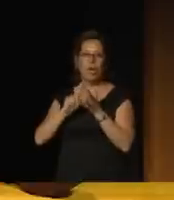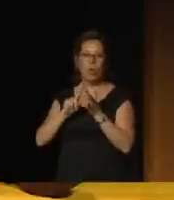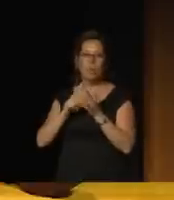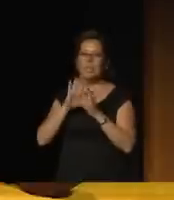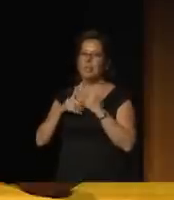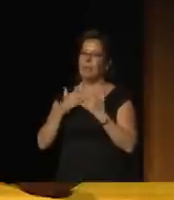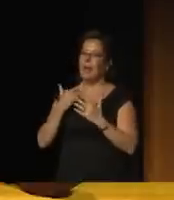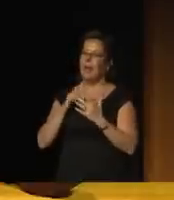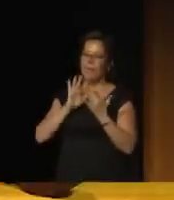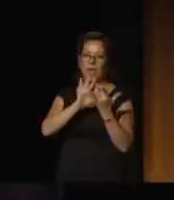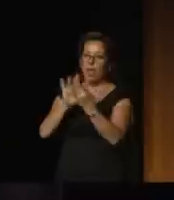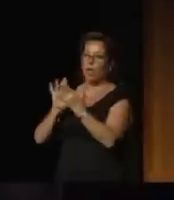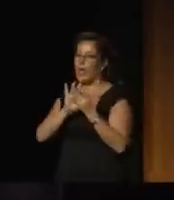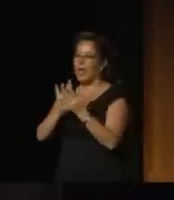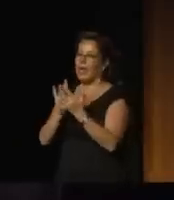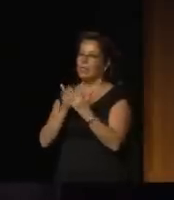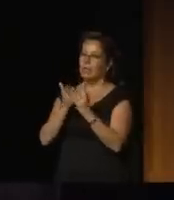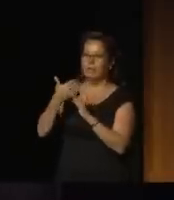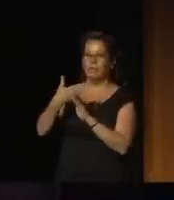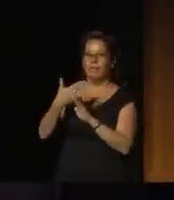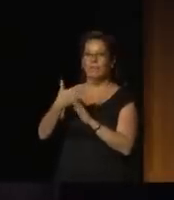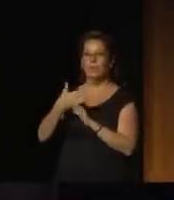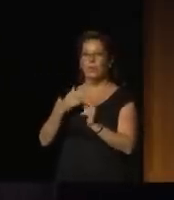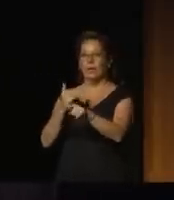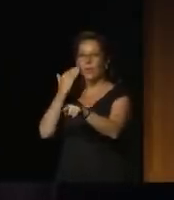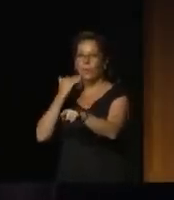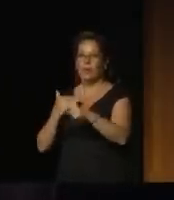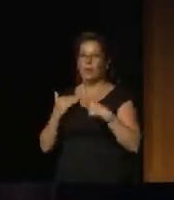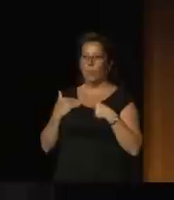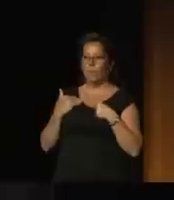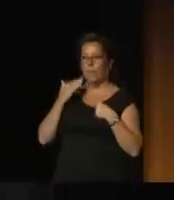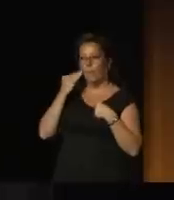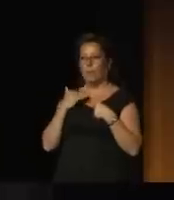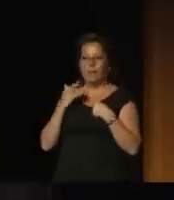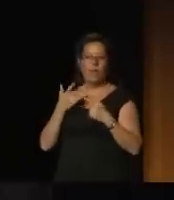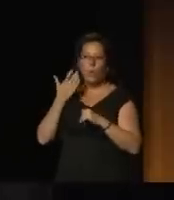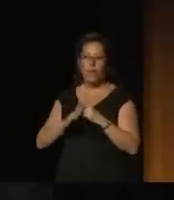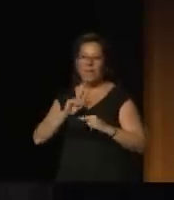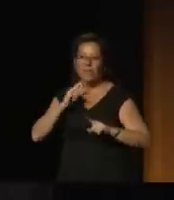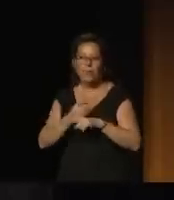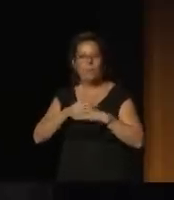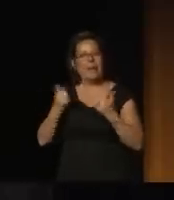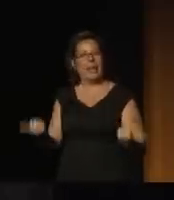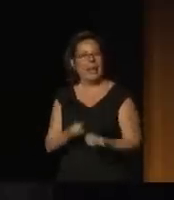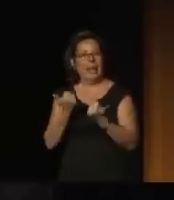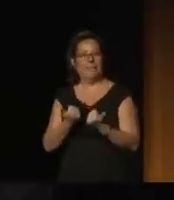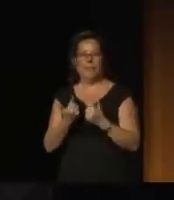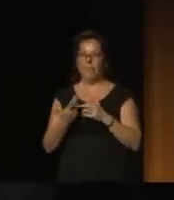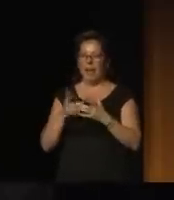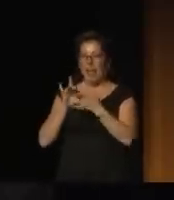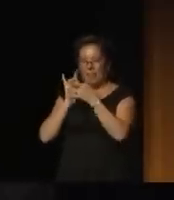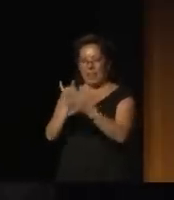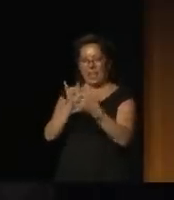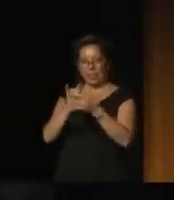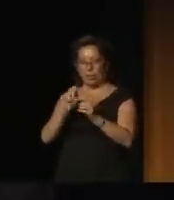women. And there's something really fabulous about being a woman. And we don't say that enough, and we don't understand that we have a lot of power, and that power